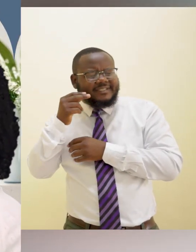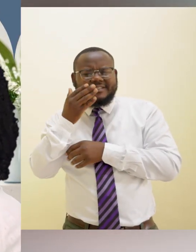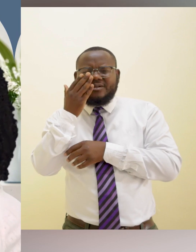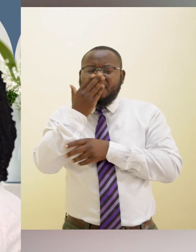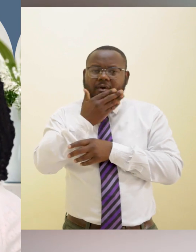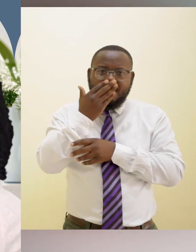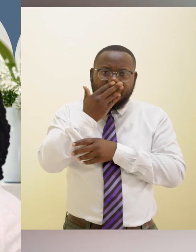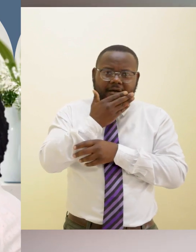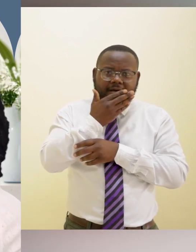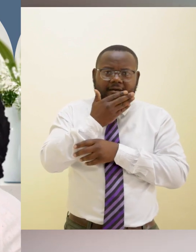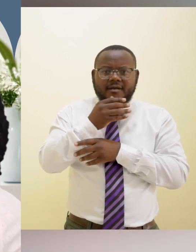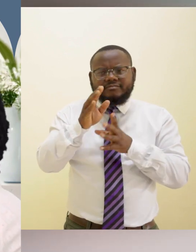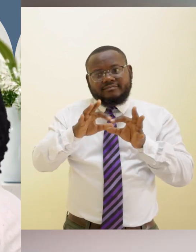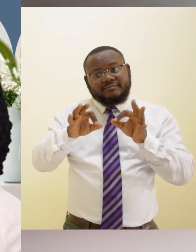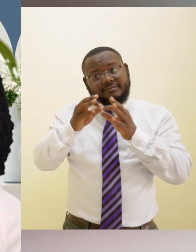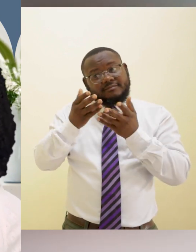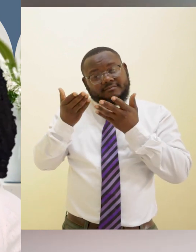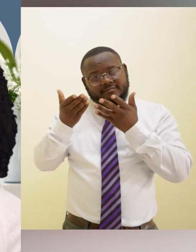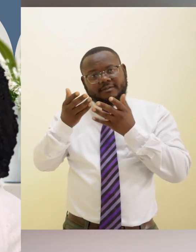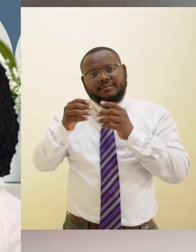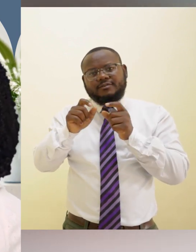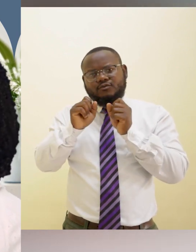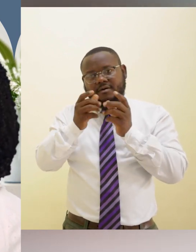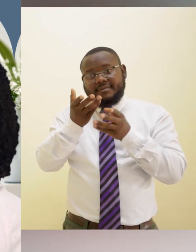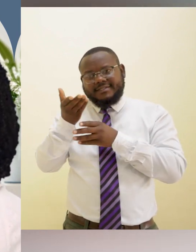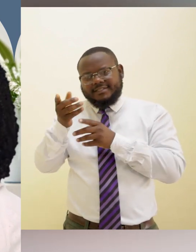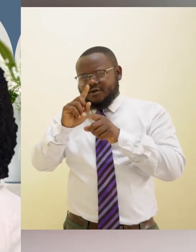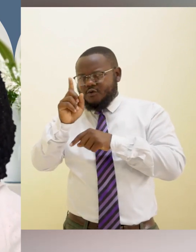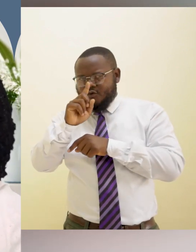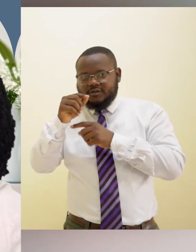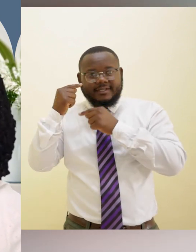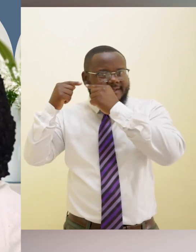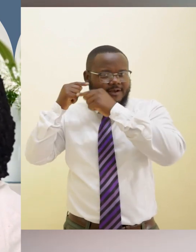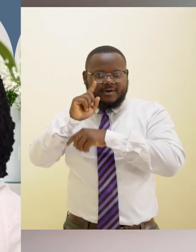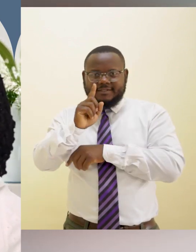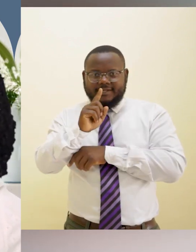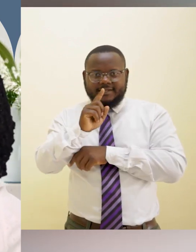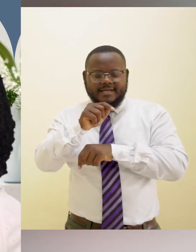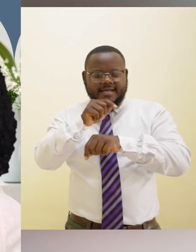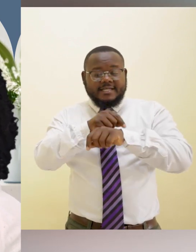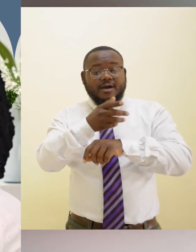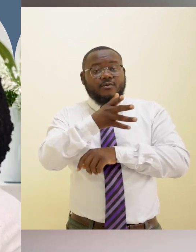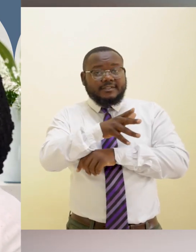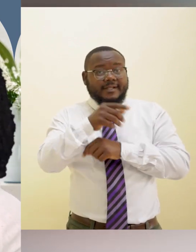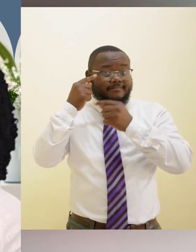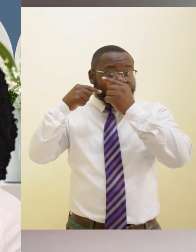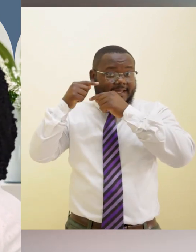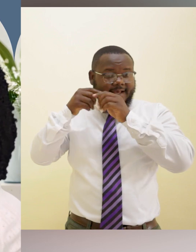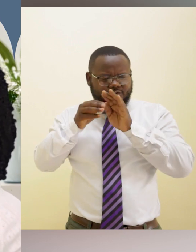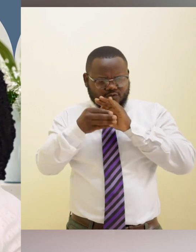or painful, suspect another cause other than earwax. Sometimes earwax can hide